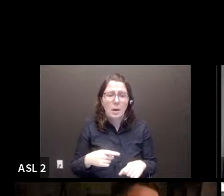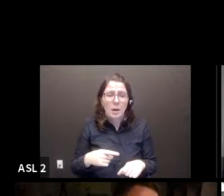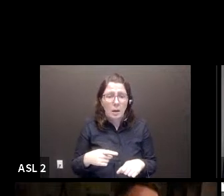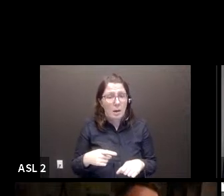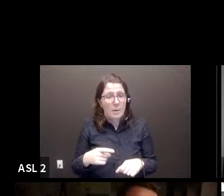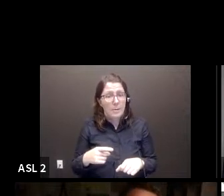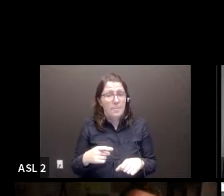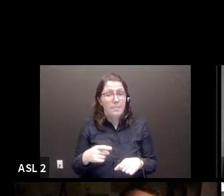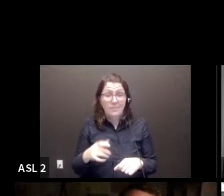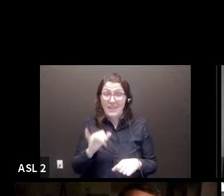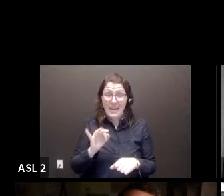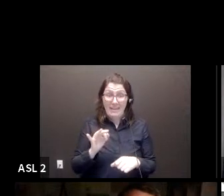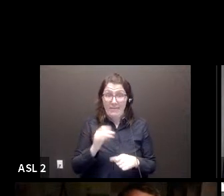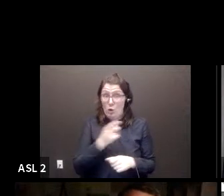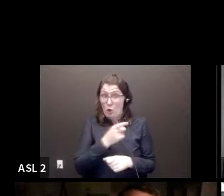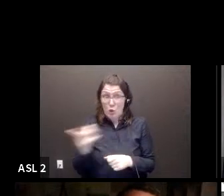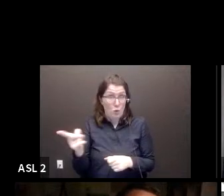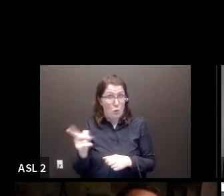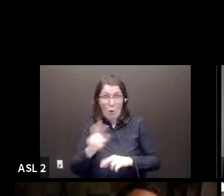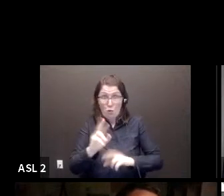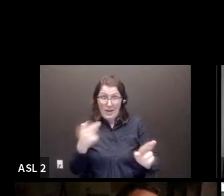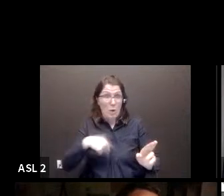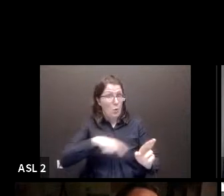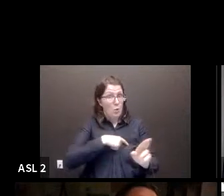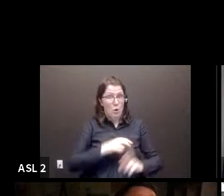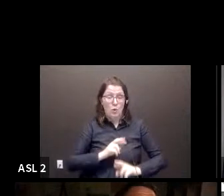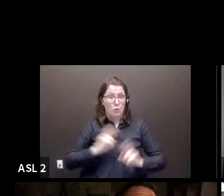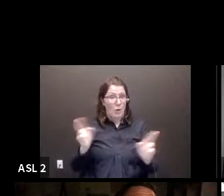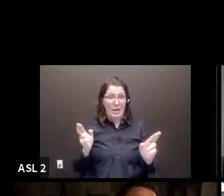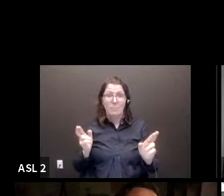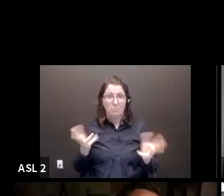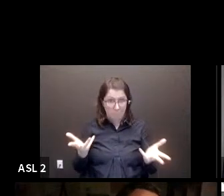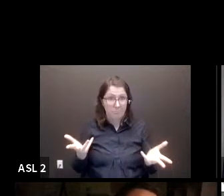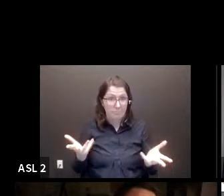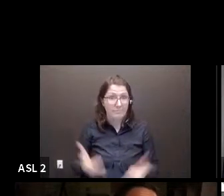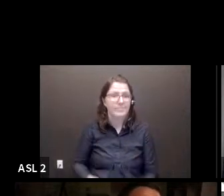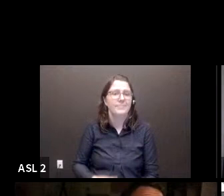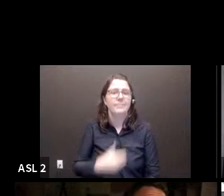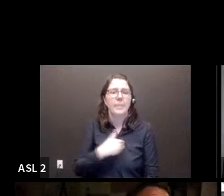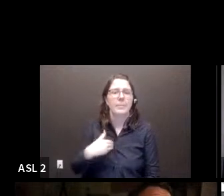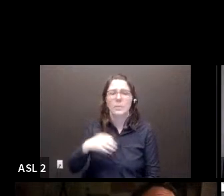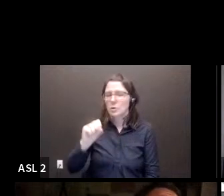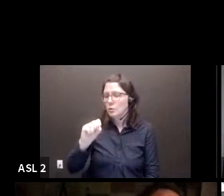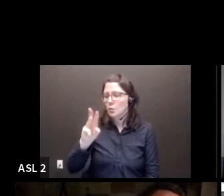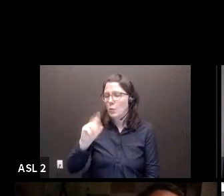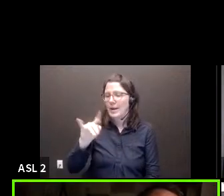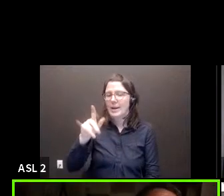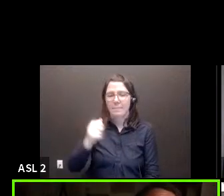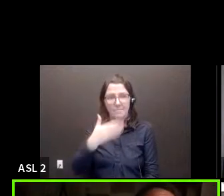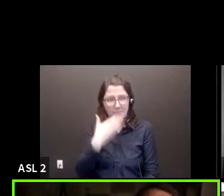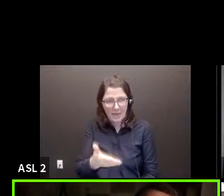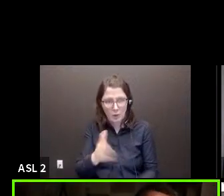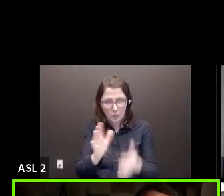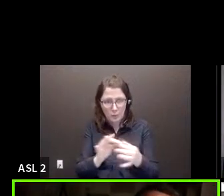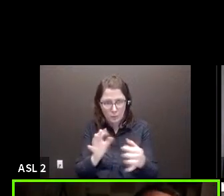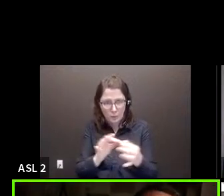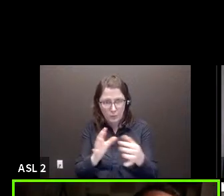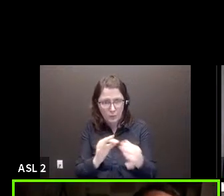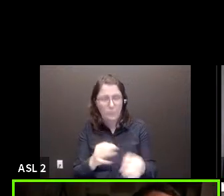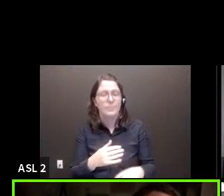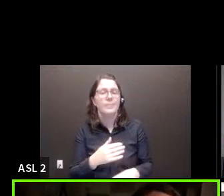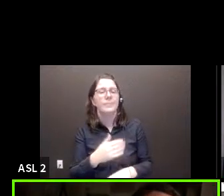and us to move ahead we will thank you very much thank you chair thank you uh member suede